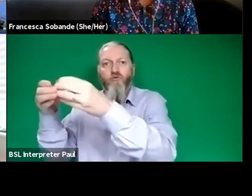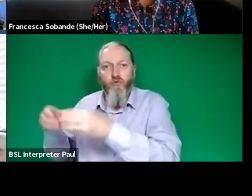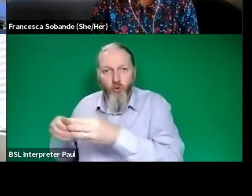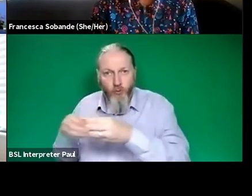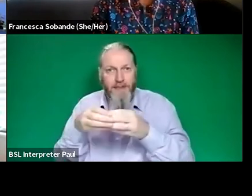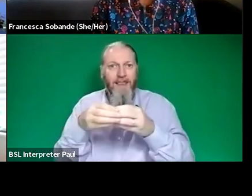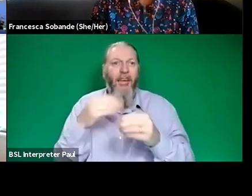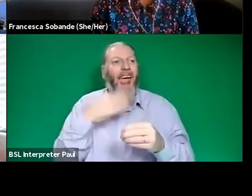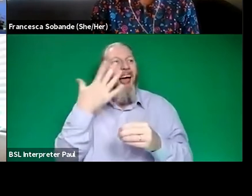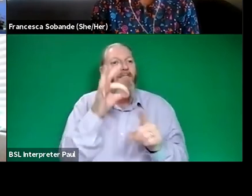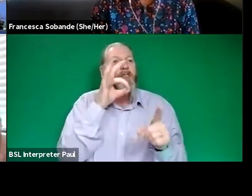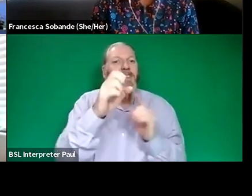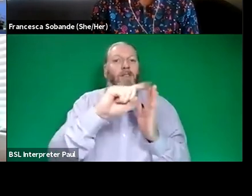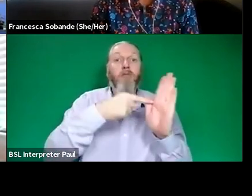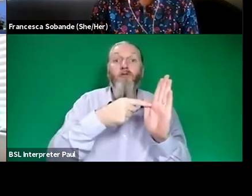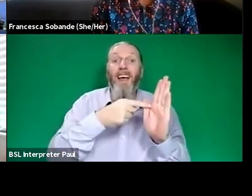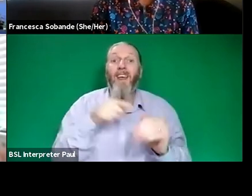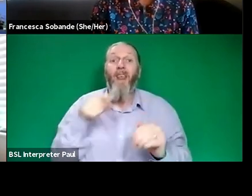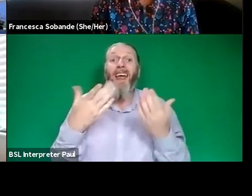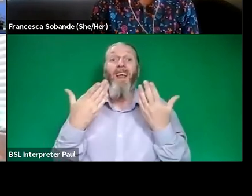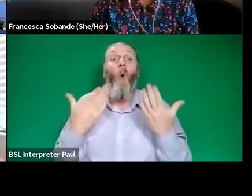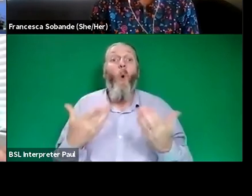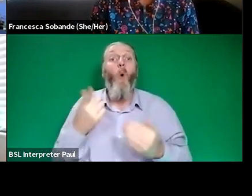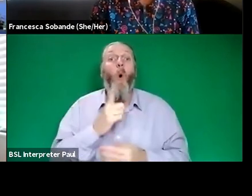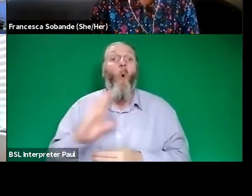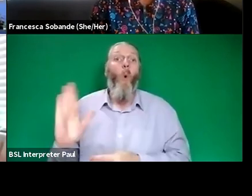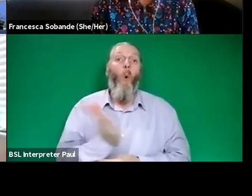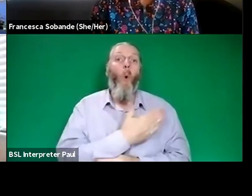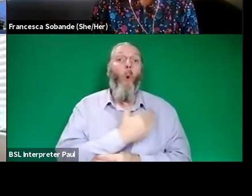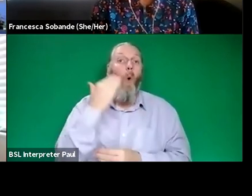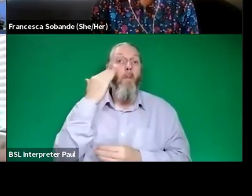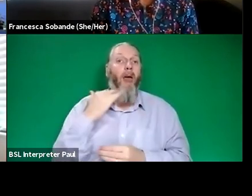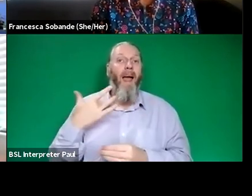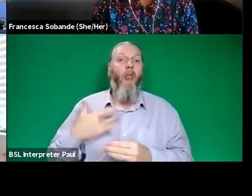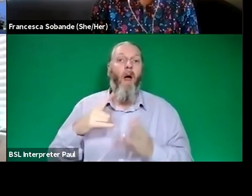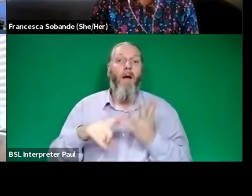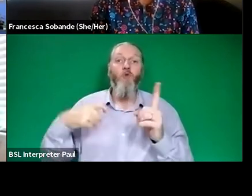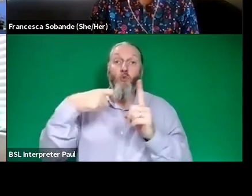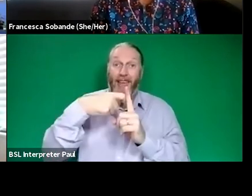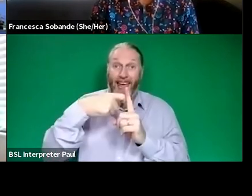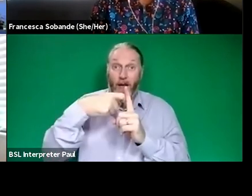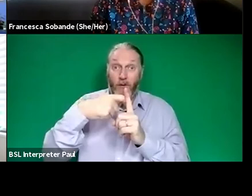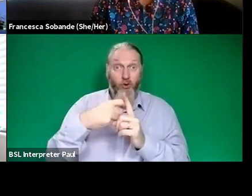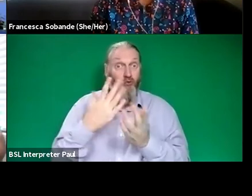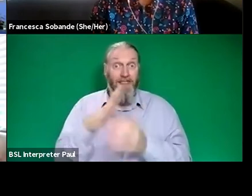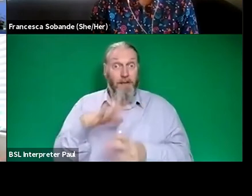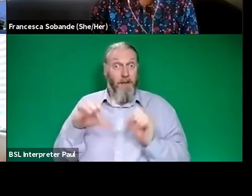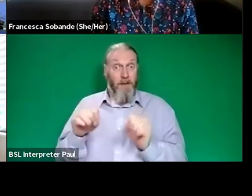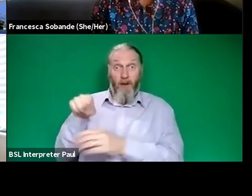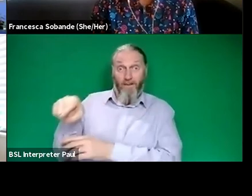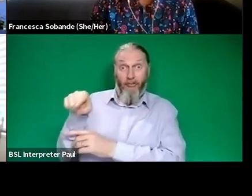Black Lives UK. They've created their own sort of youth-led movement from this. And